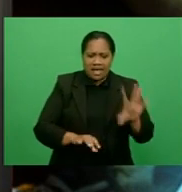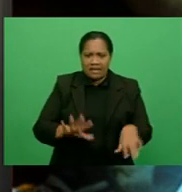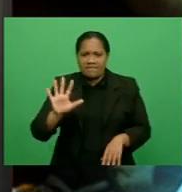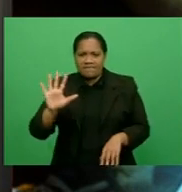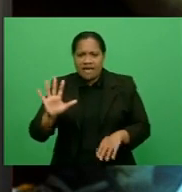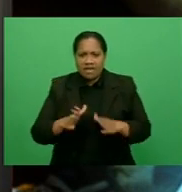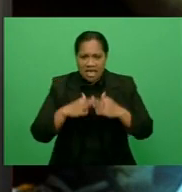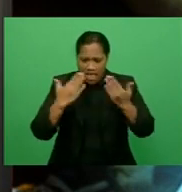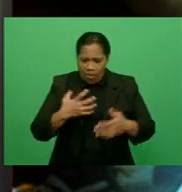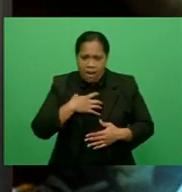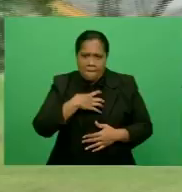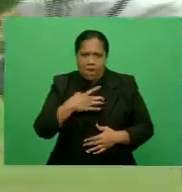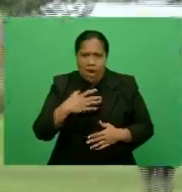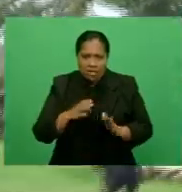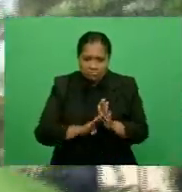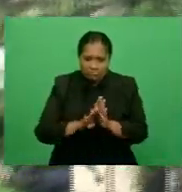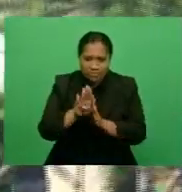step further.